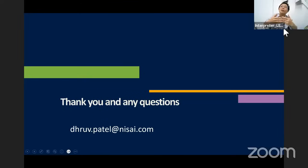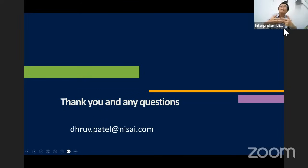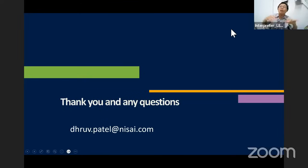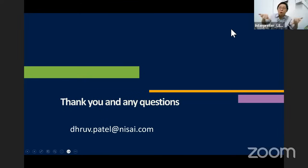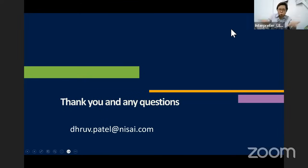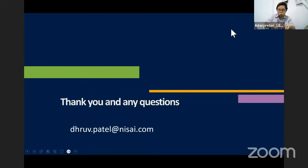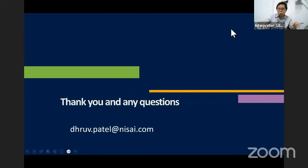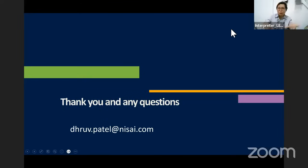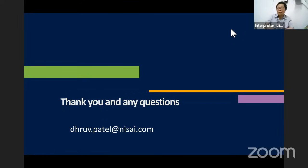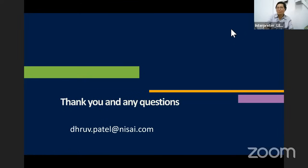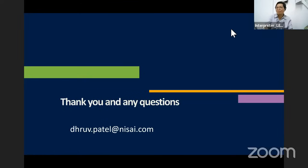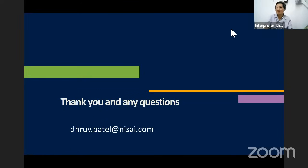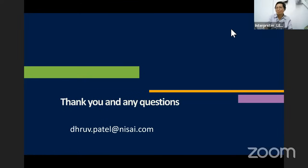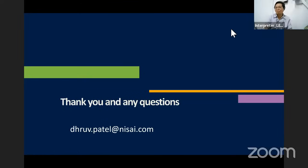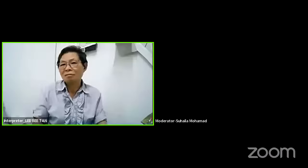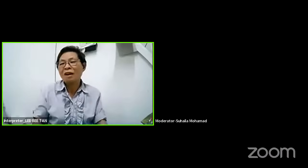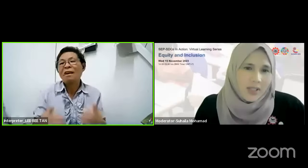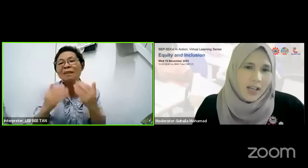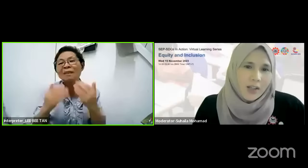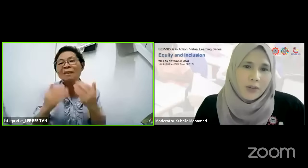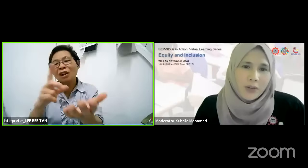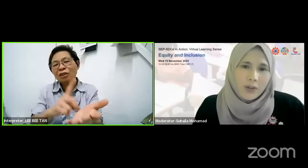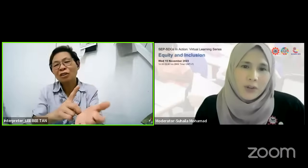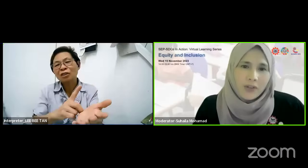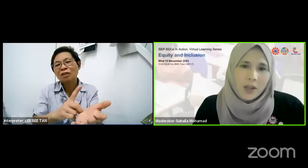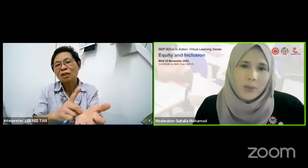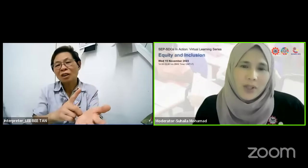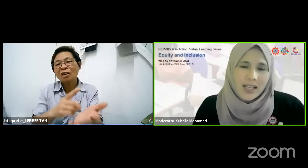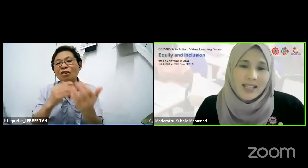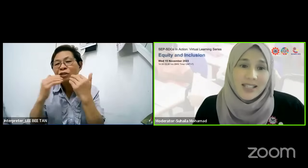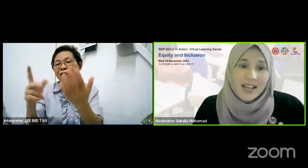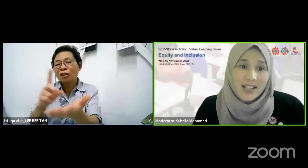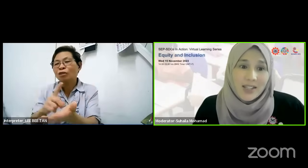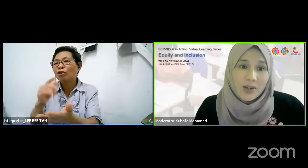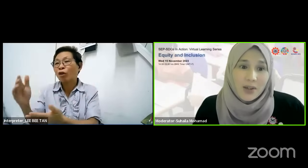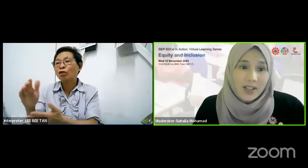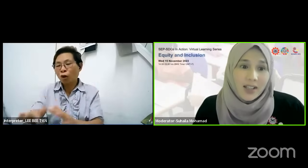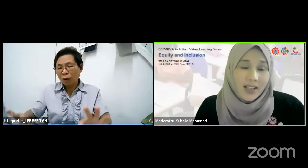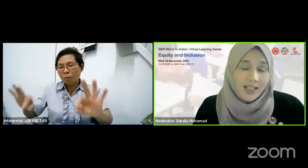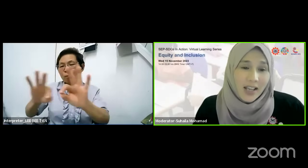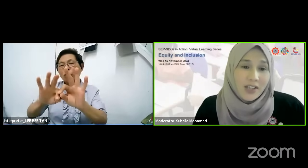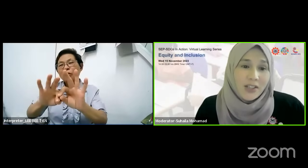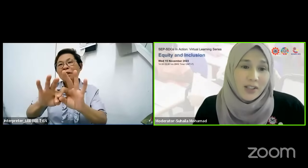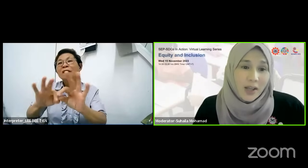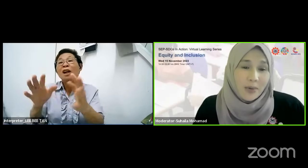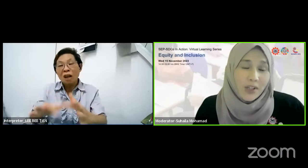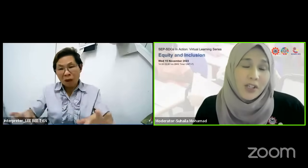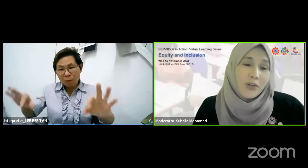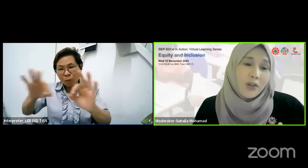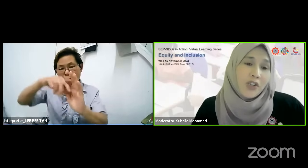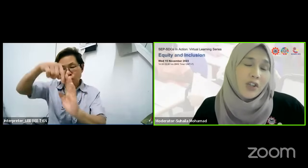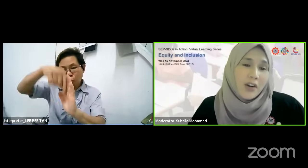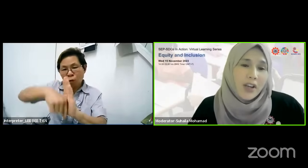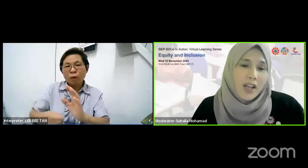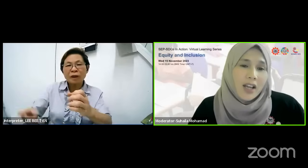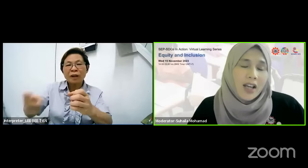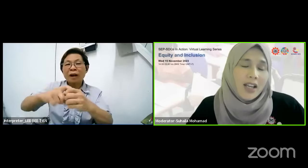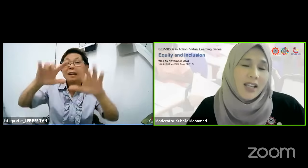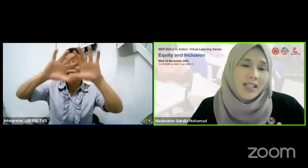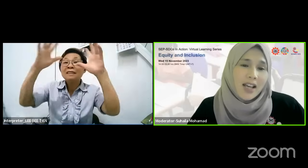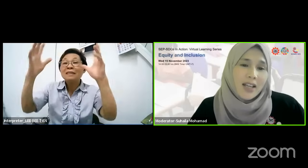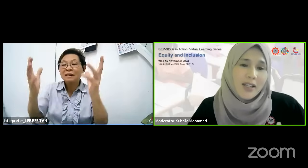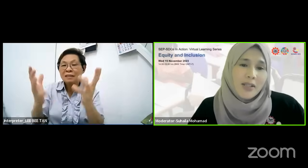much. Thank you, Dr. Dhruv Patel, for your valuable insights on international collaboration and for